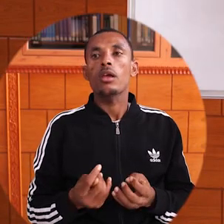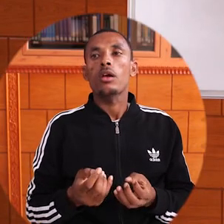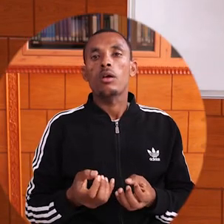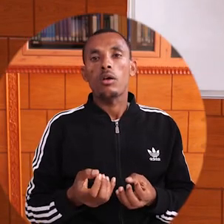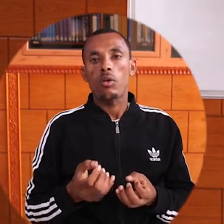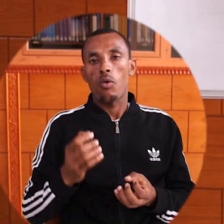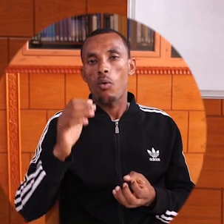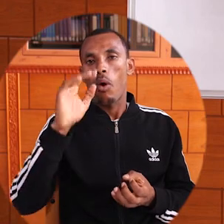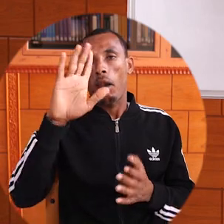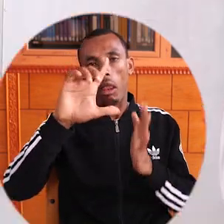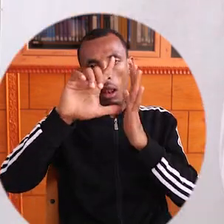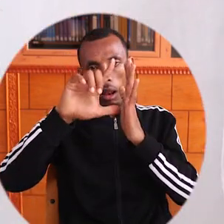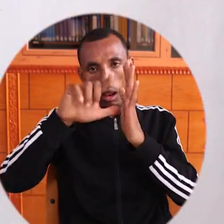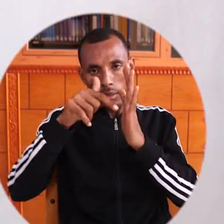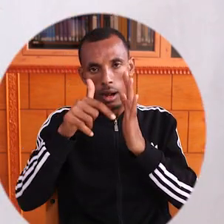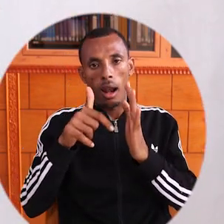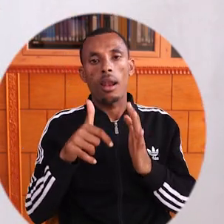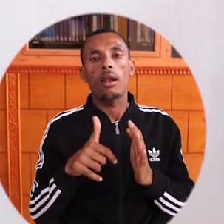quadrilateral,